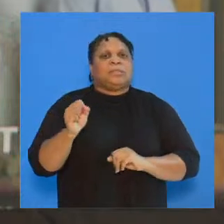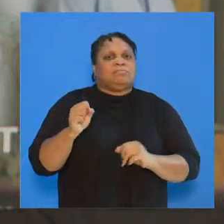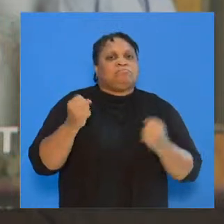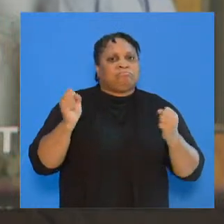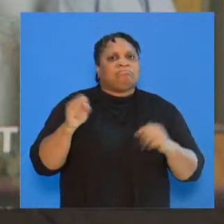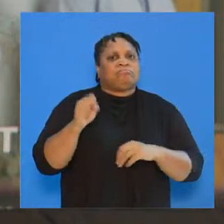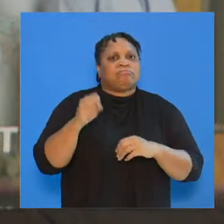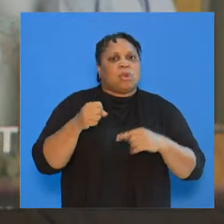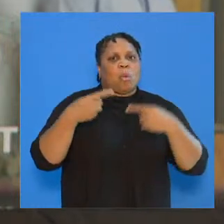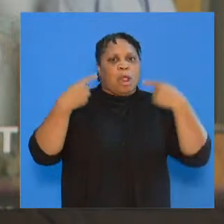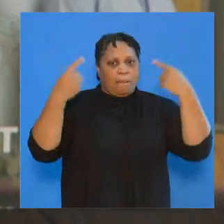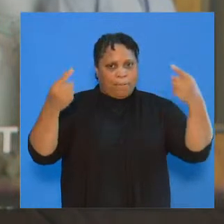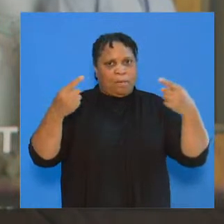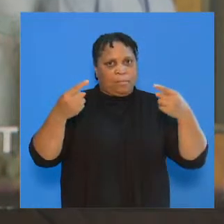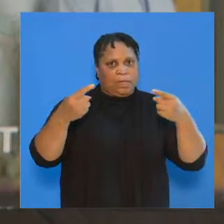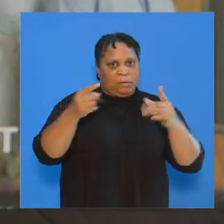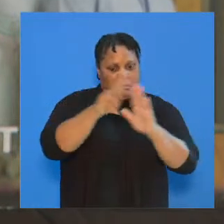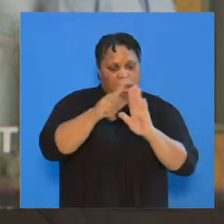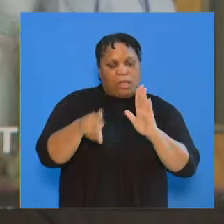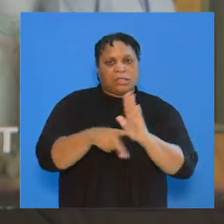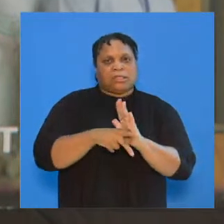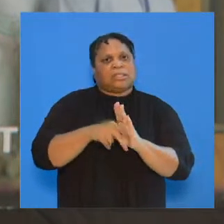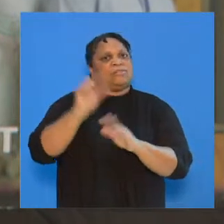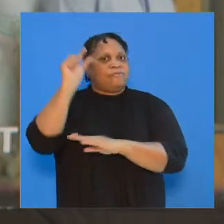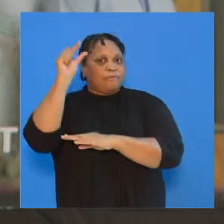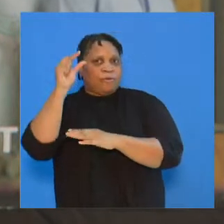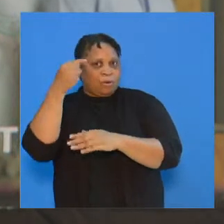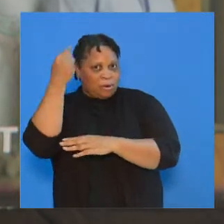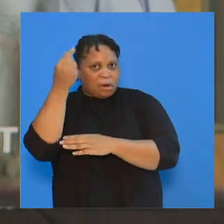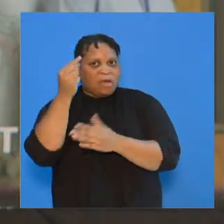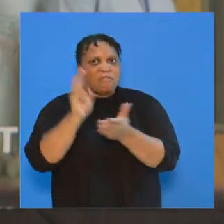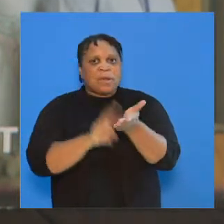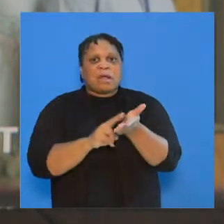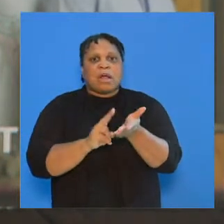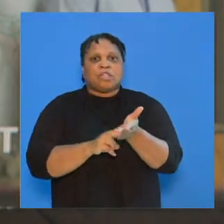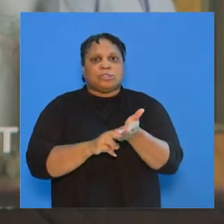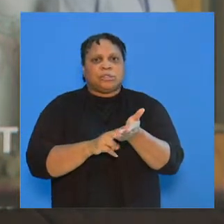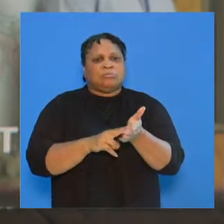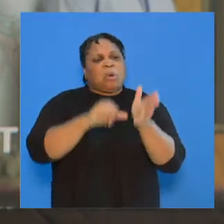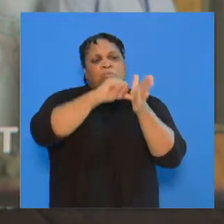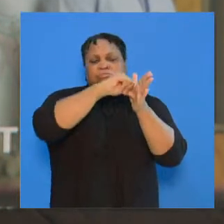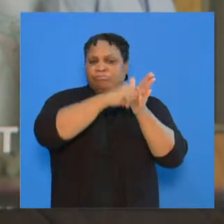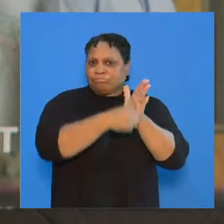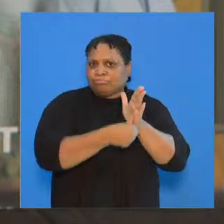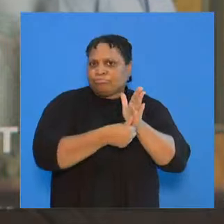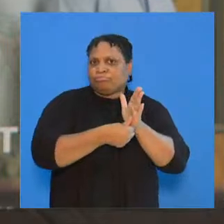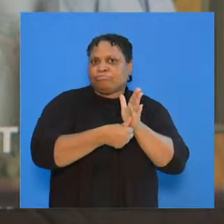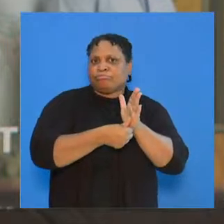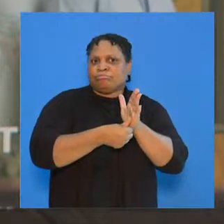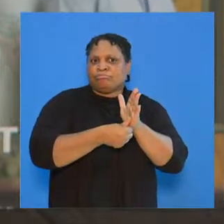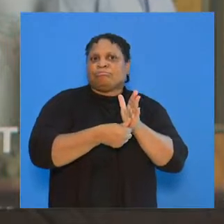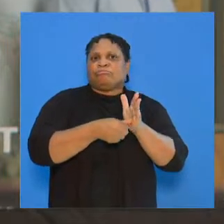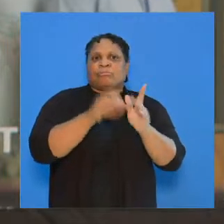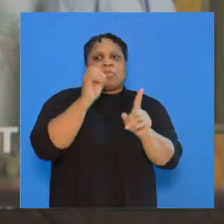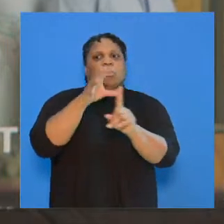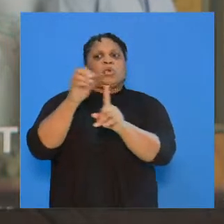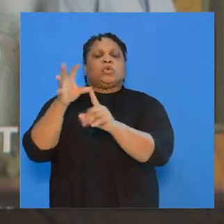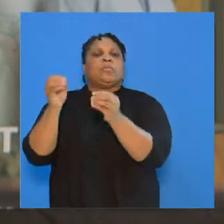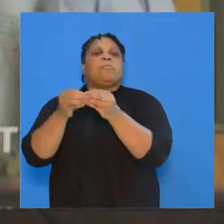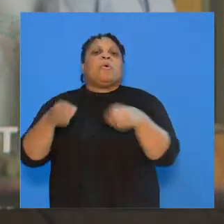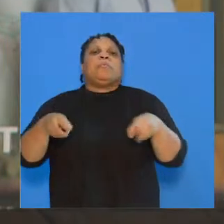a new policy when it came to government contracts, with greater emphasis on expanding opportunity to people who have been